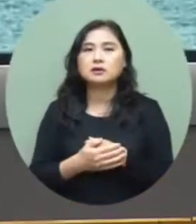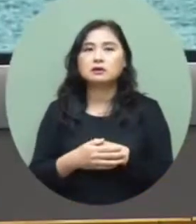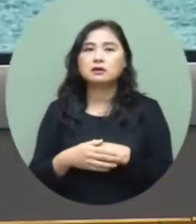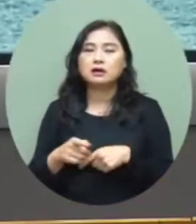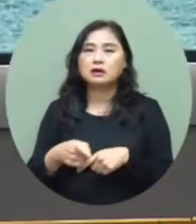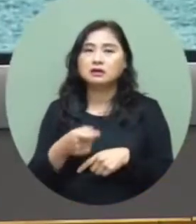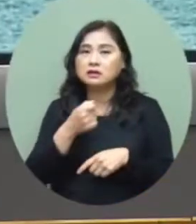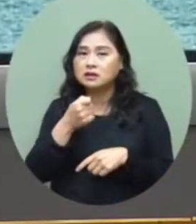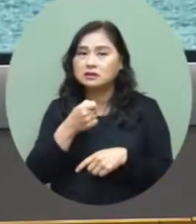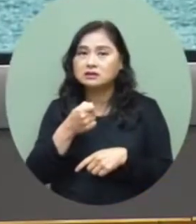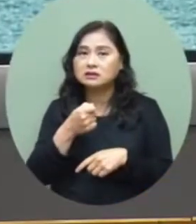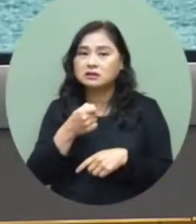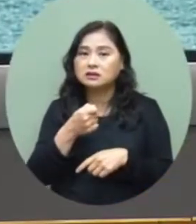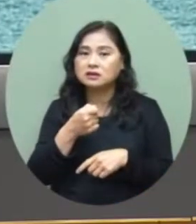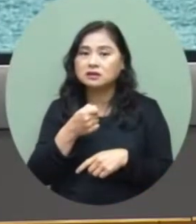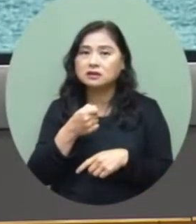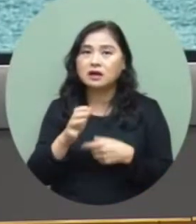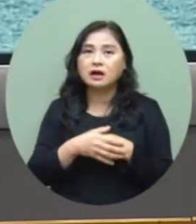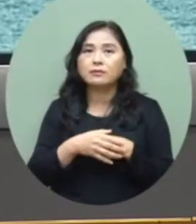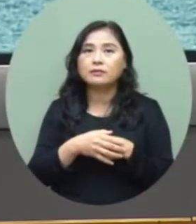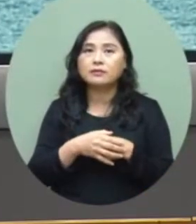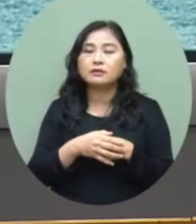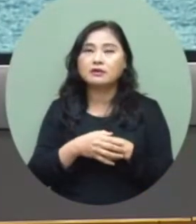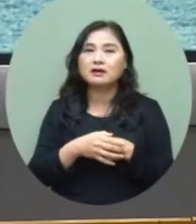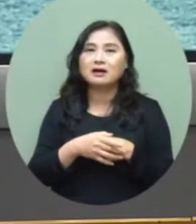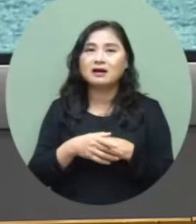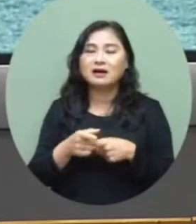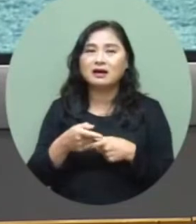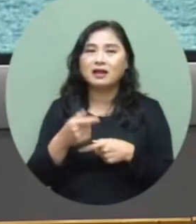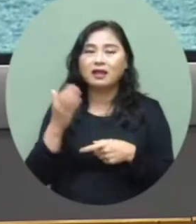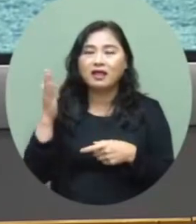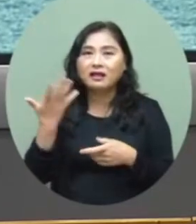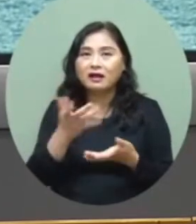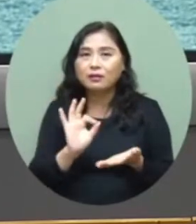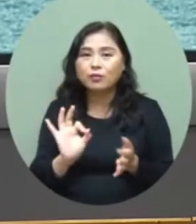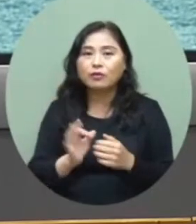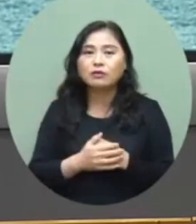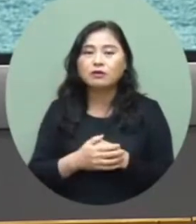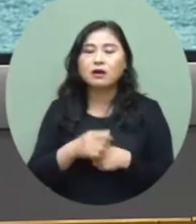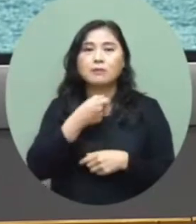the support for the recovered patients,